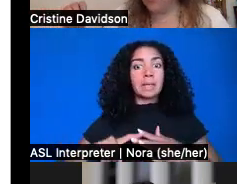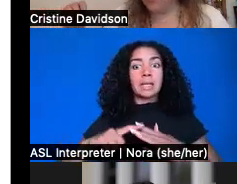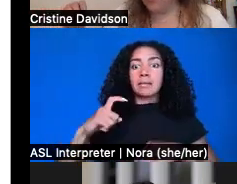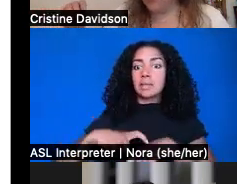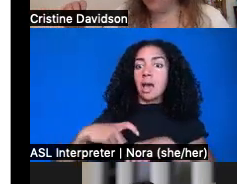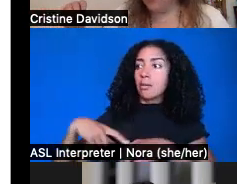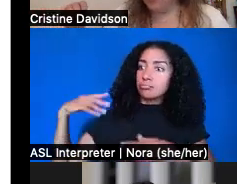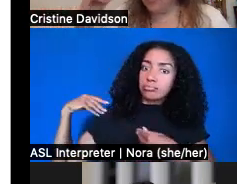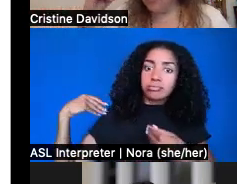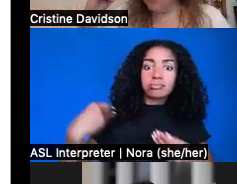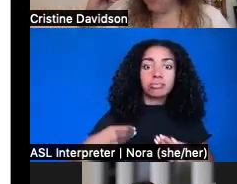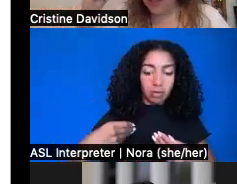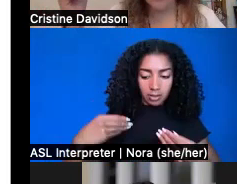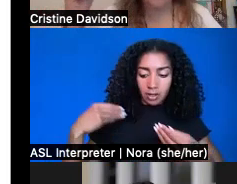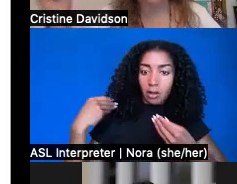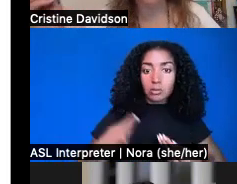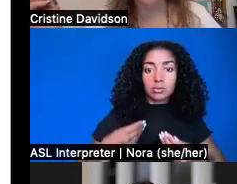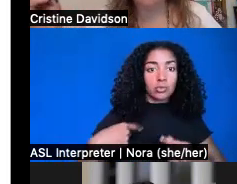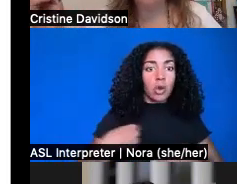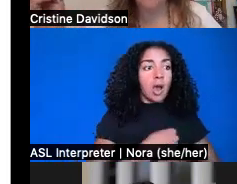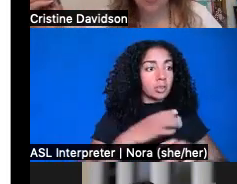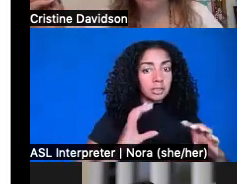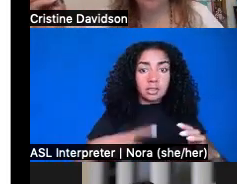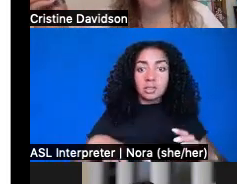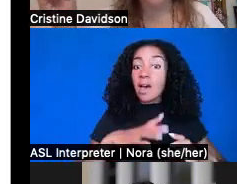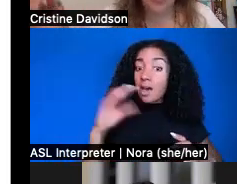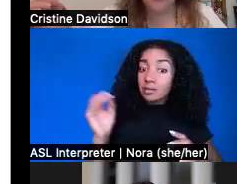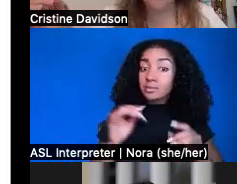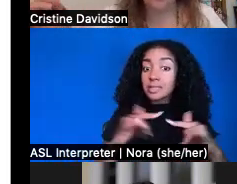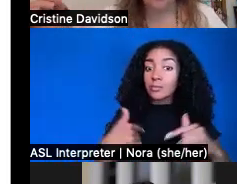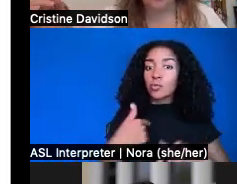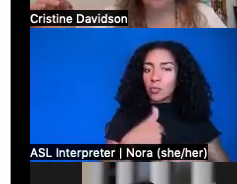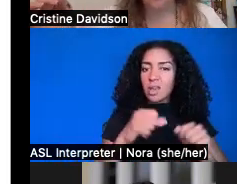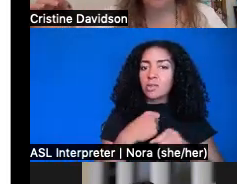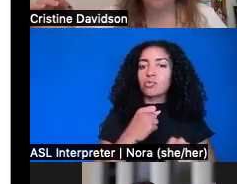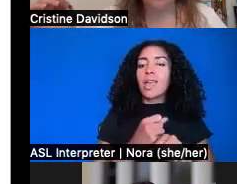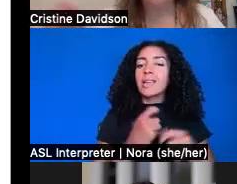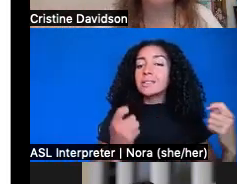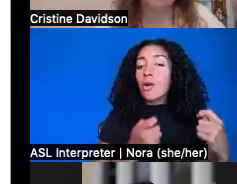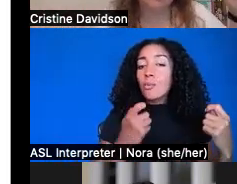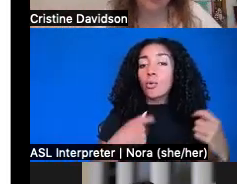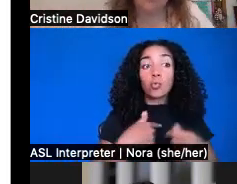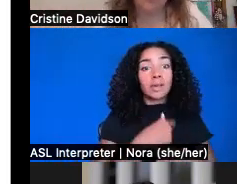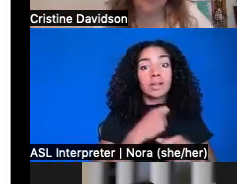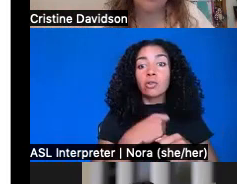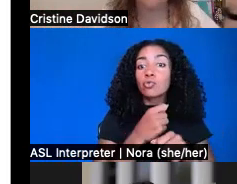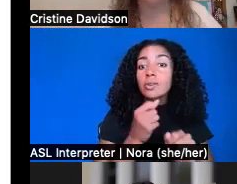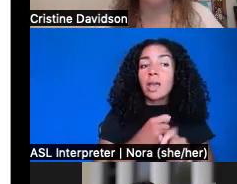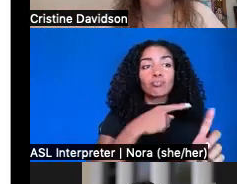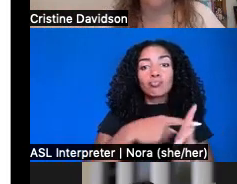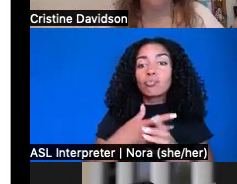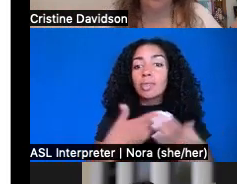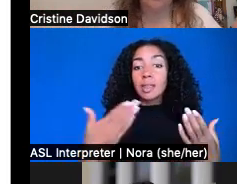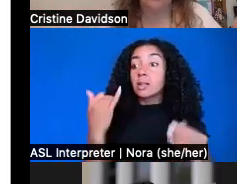of, we can create ceremony and create good things for the people. If it's been stripped from us,